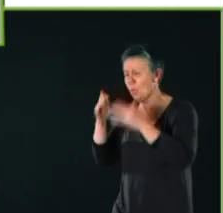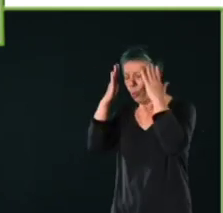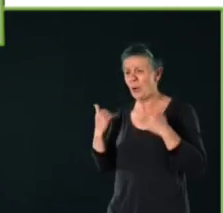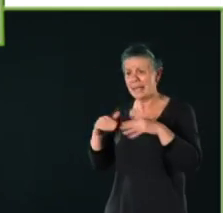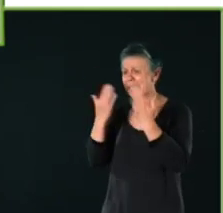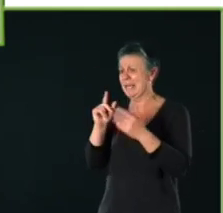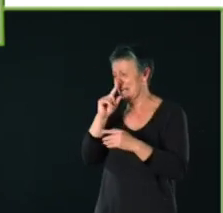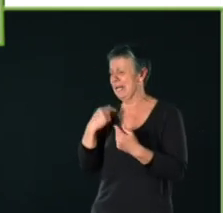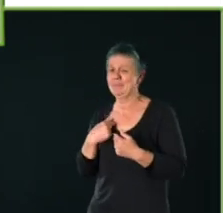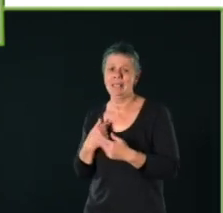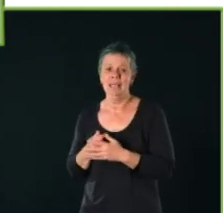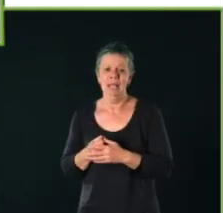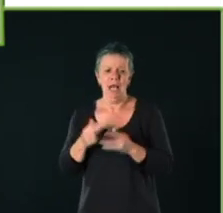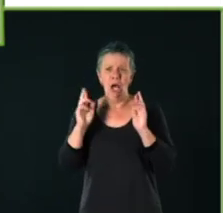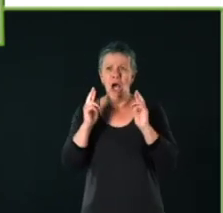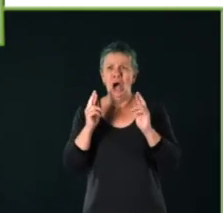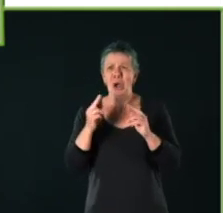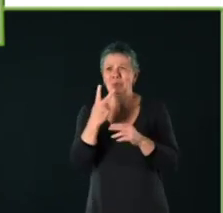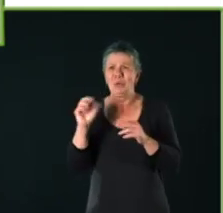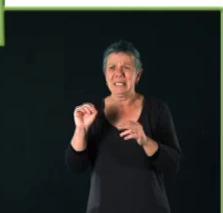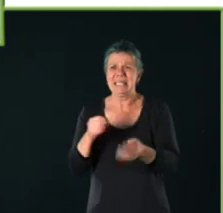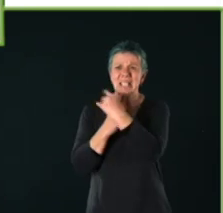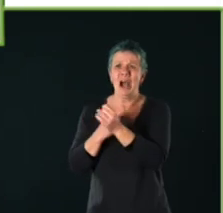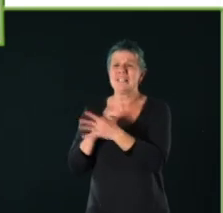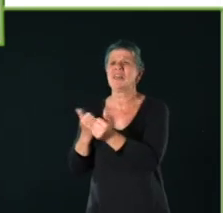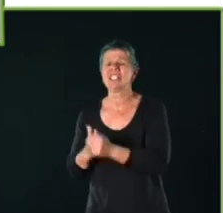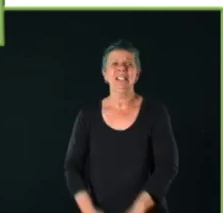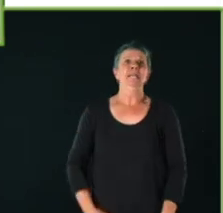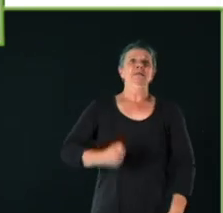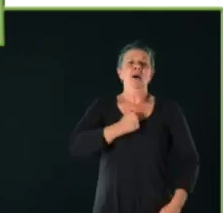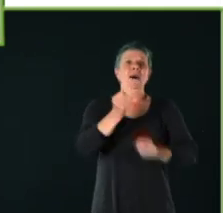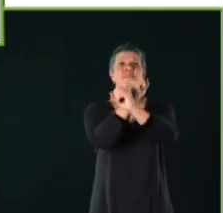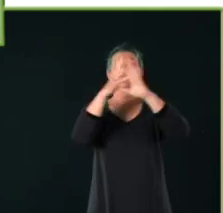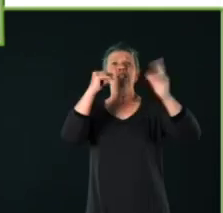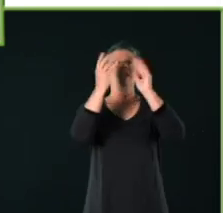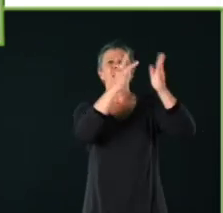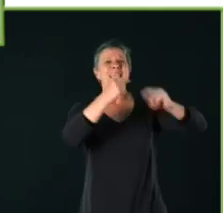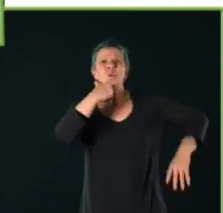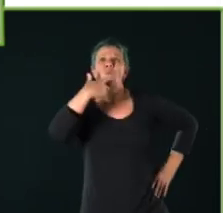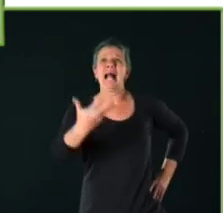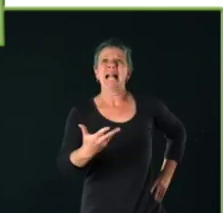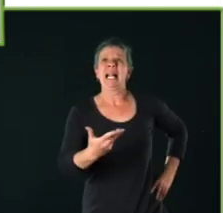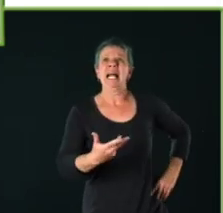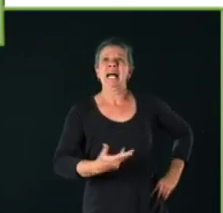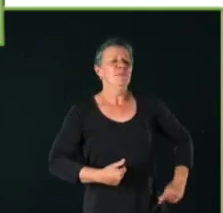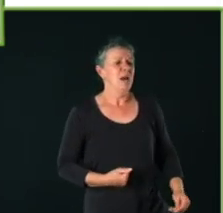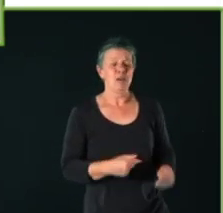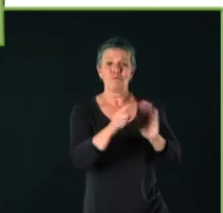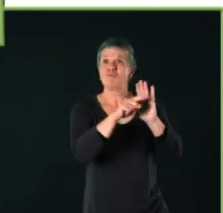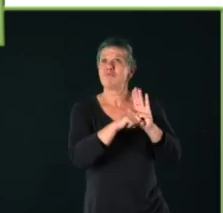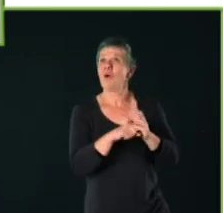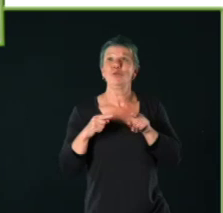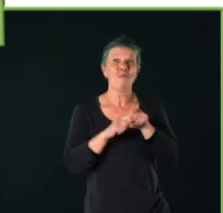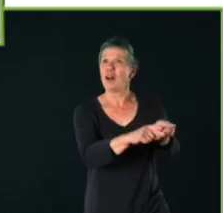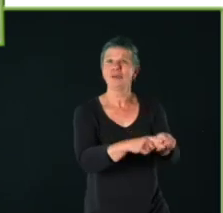But, oh, I think that's my 20... Oh, God, I hope that's my 20 slides. What is my vision for Whangarei? Well, I never